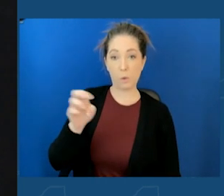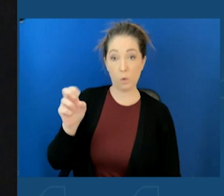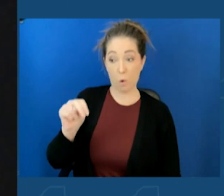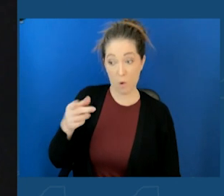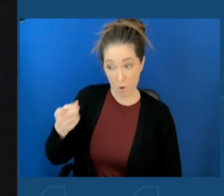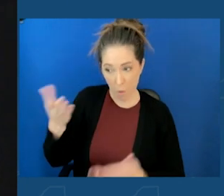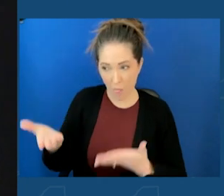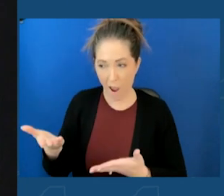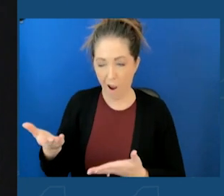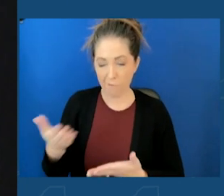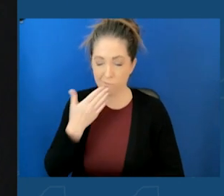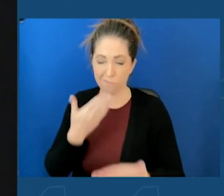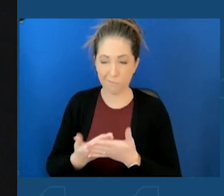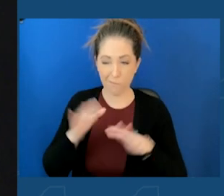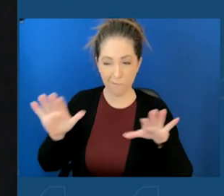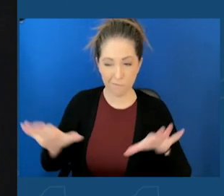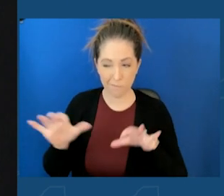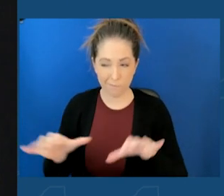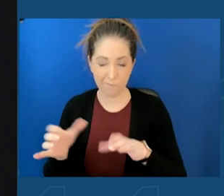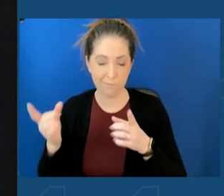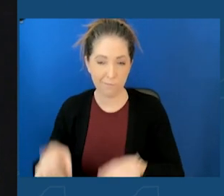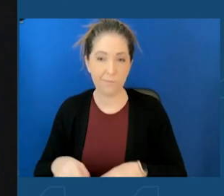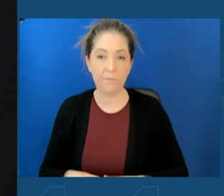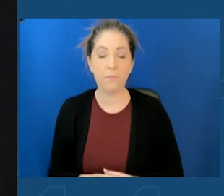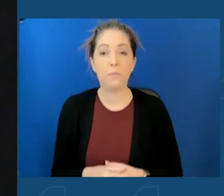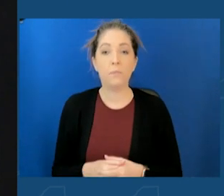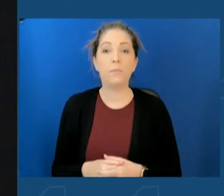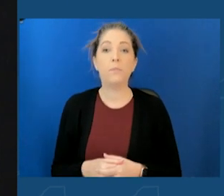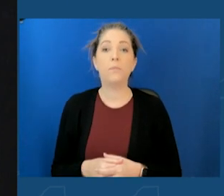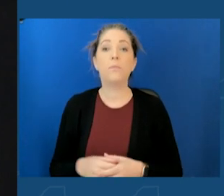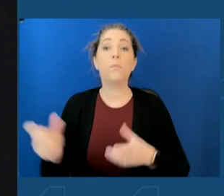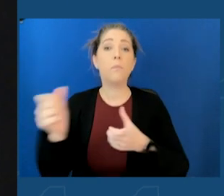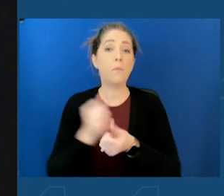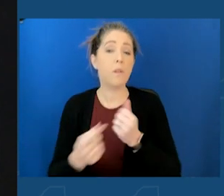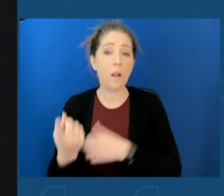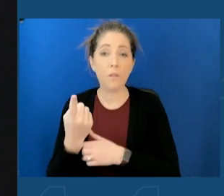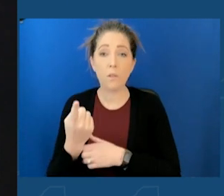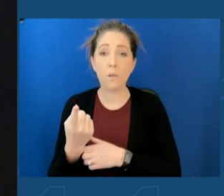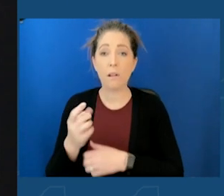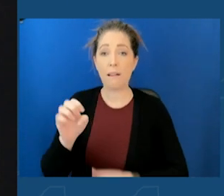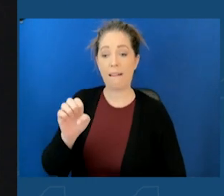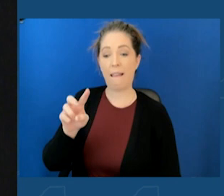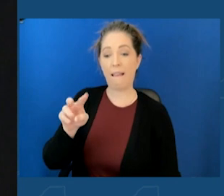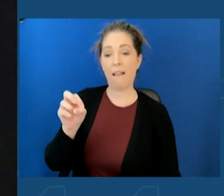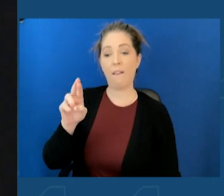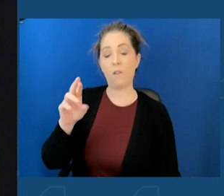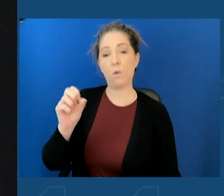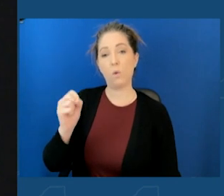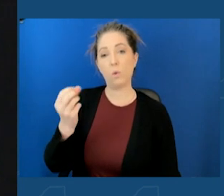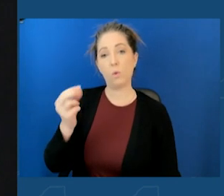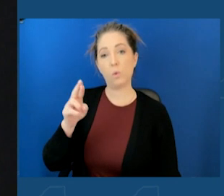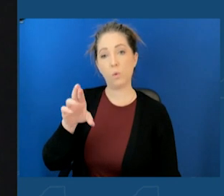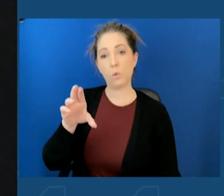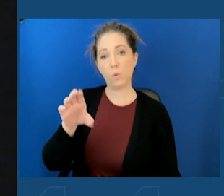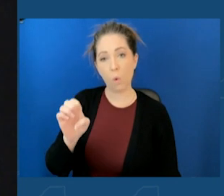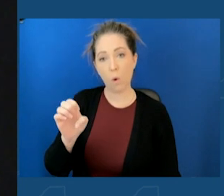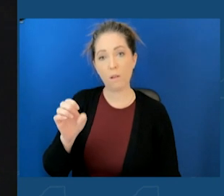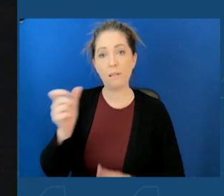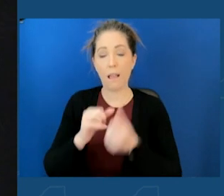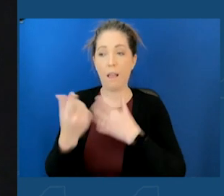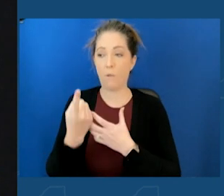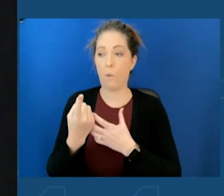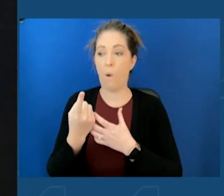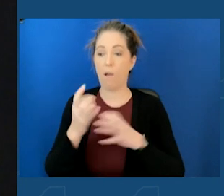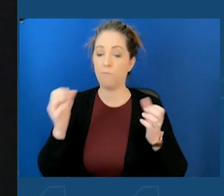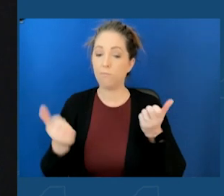of NYSERDA as well, Doreen Harris. And also everyone from Eversource and Orsted and everyone who made this happen,